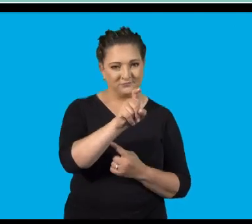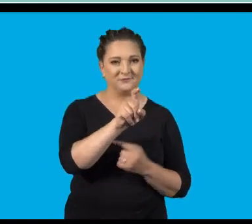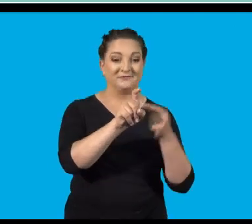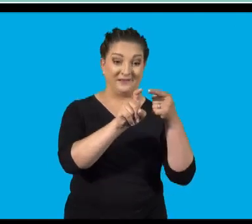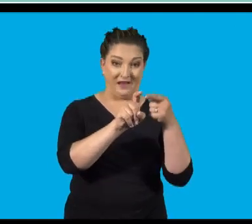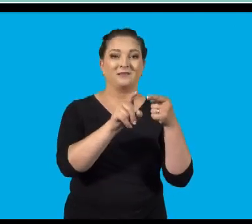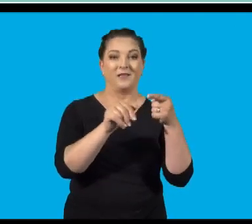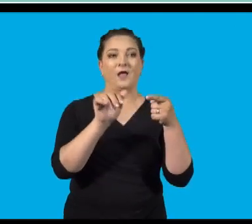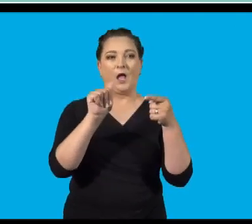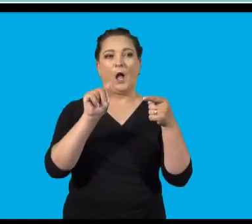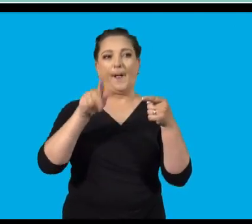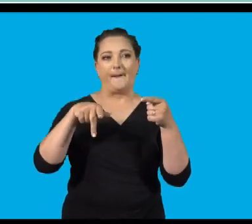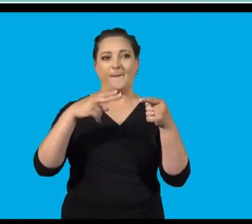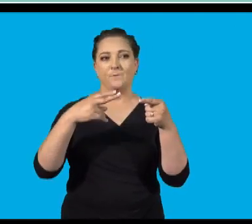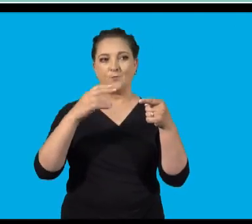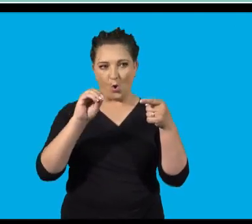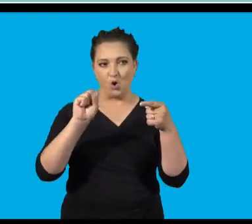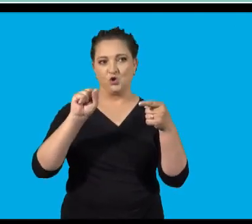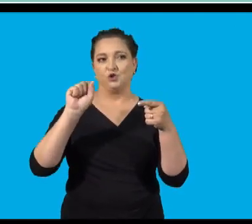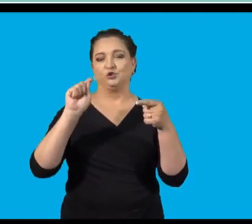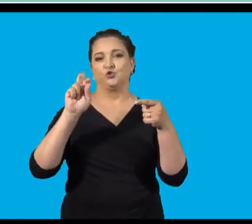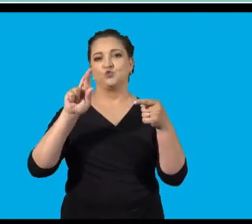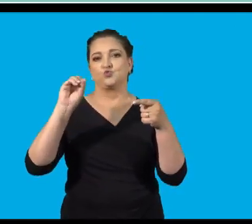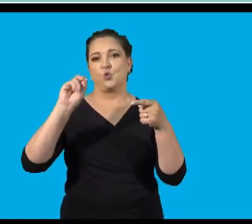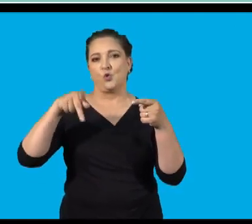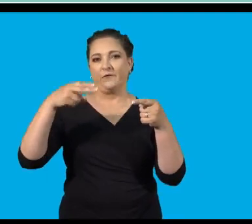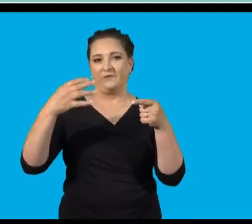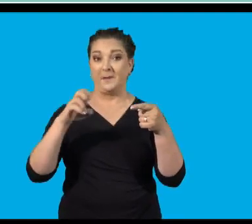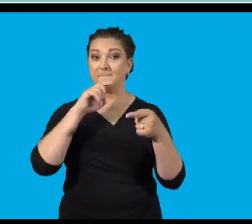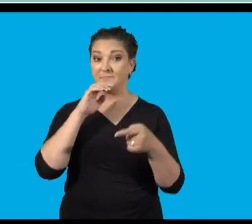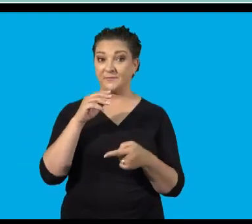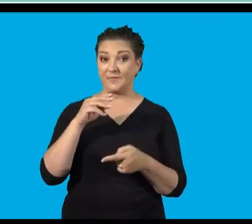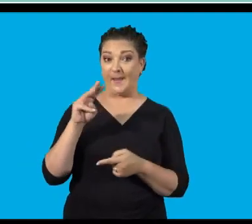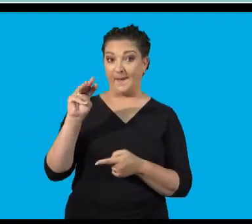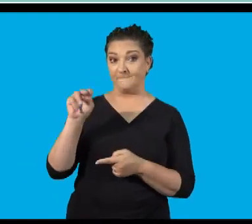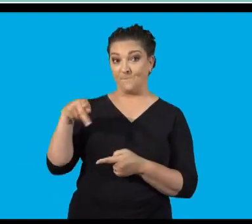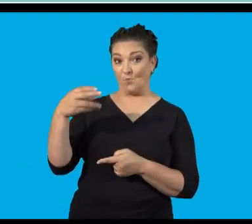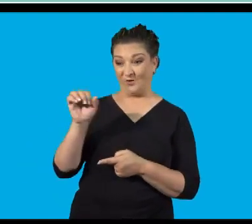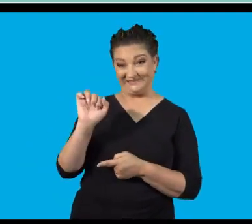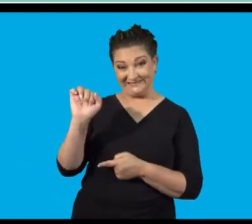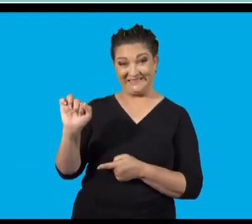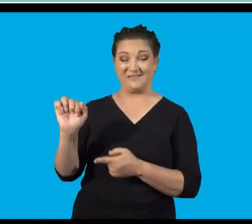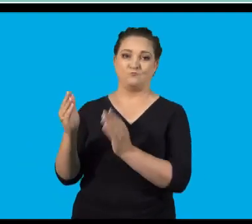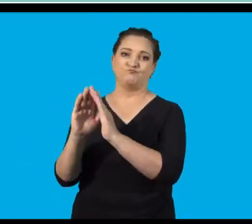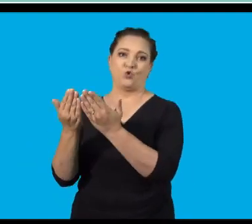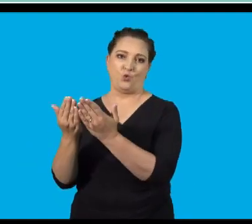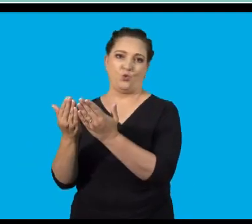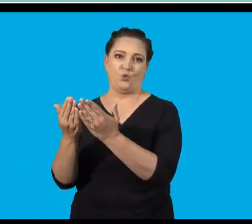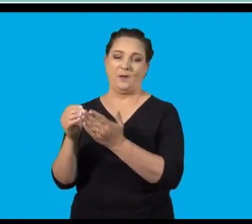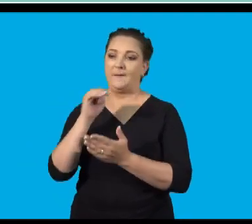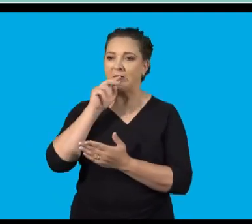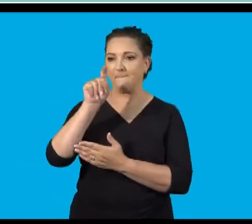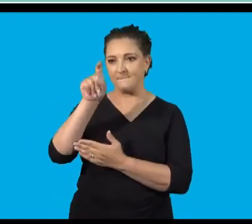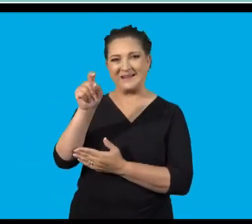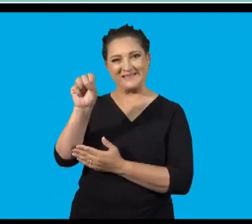an apostrophe, all right? Now, this is Humpo's book. Can you see that this book belongs to Humpo and we're indicating